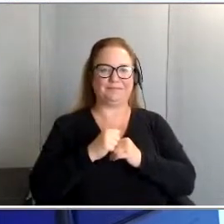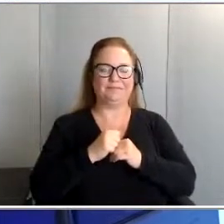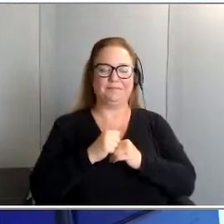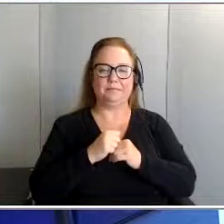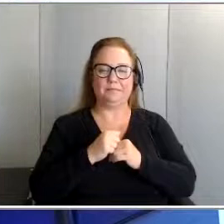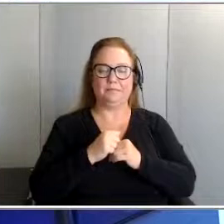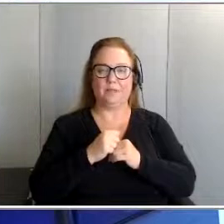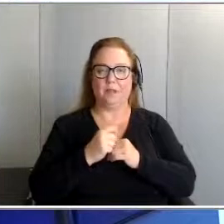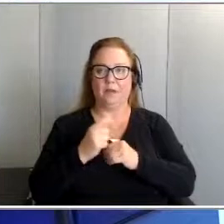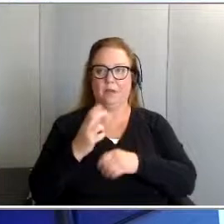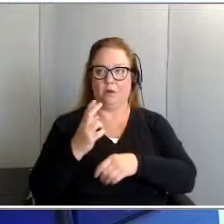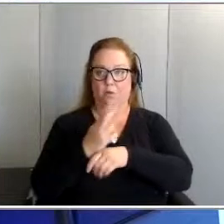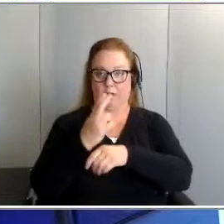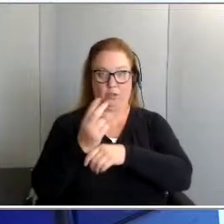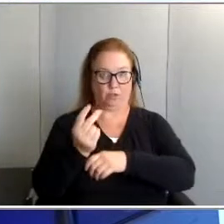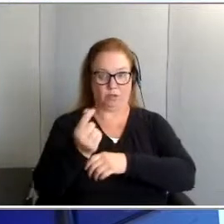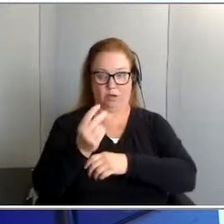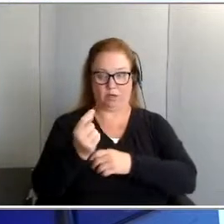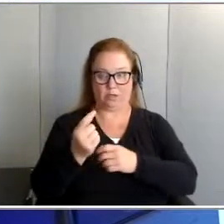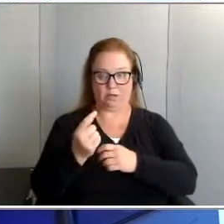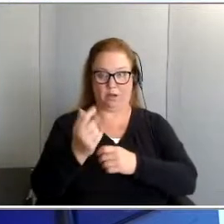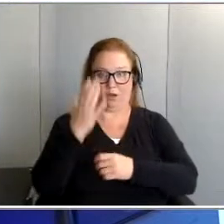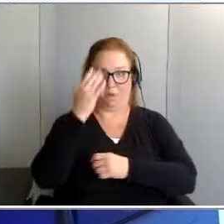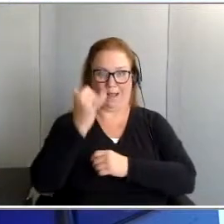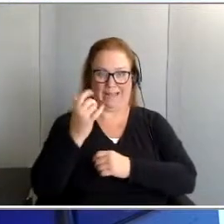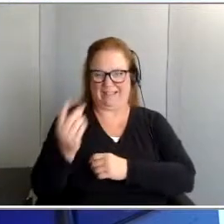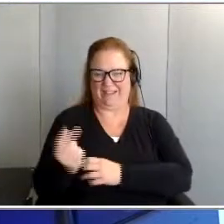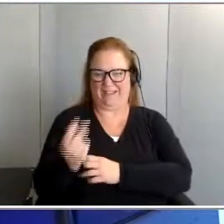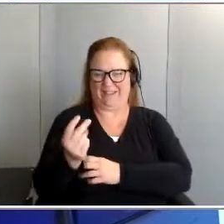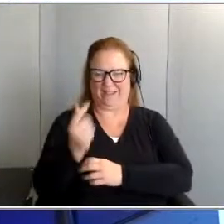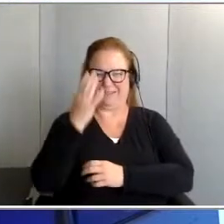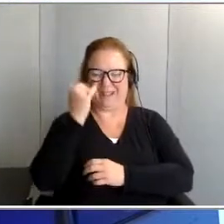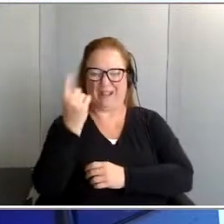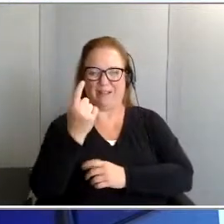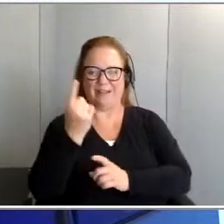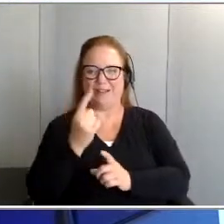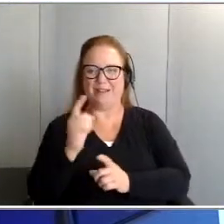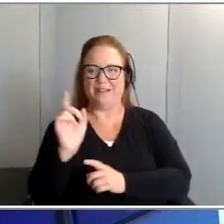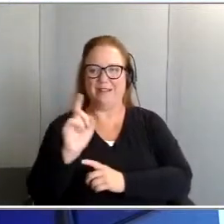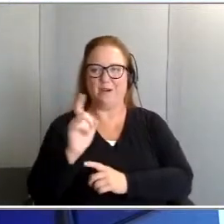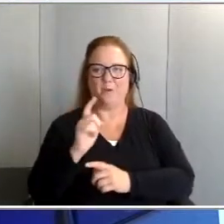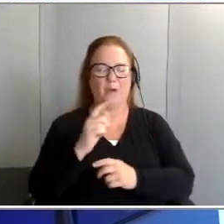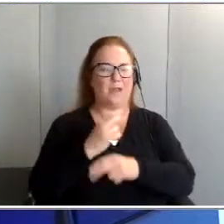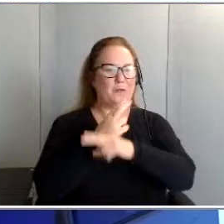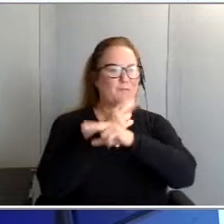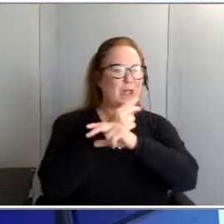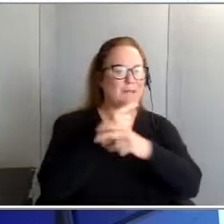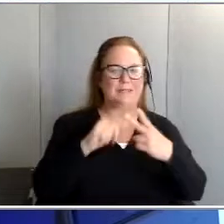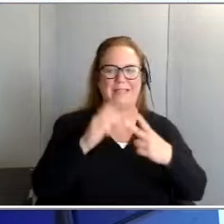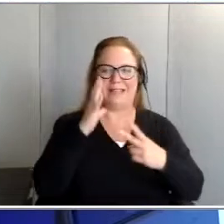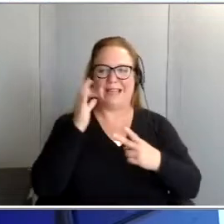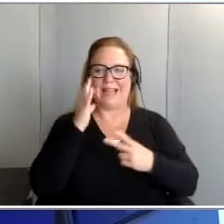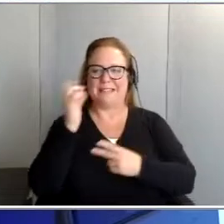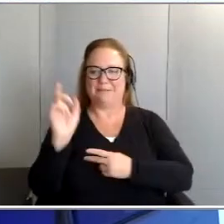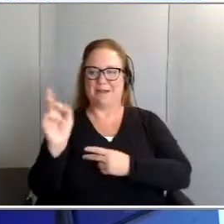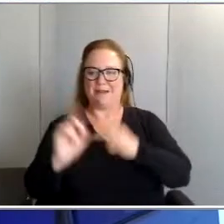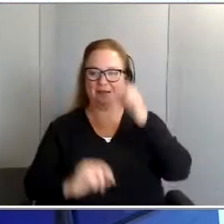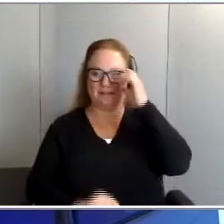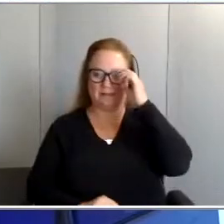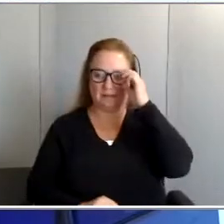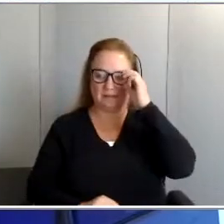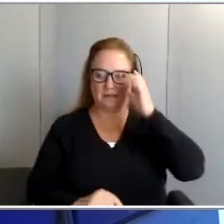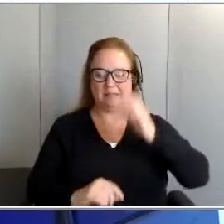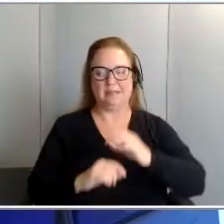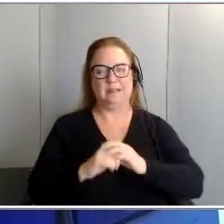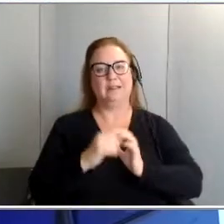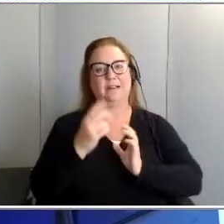use dogs here? And why do we just hear of dogs in pet therapies? Where are the rabbits and where are the cats? We only use dogs, and that